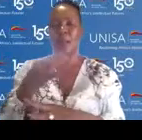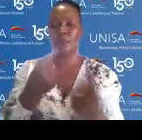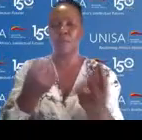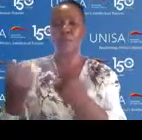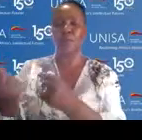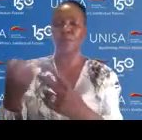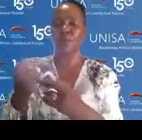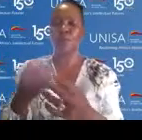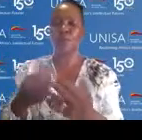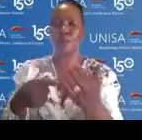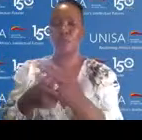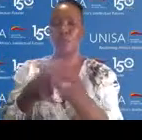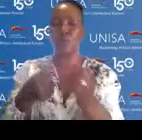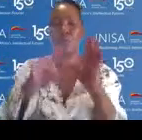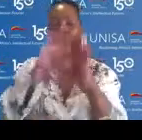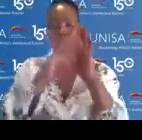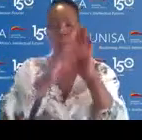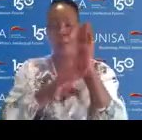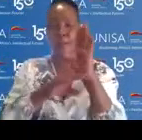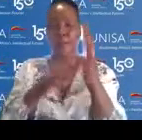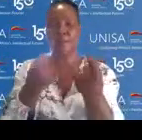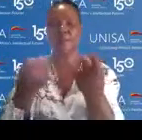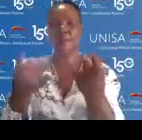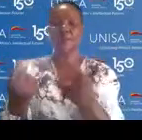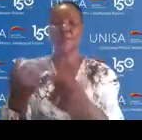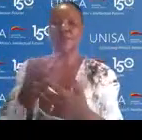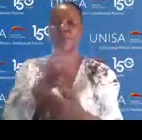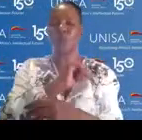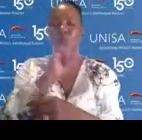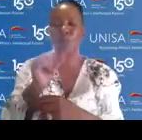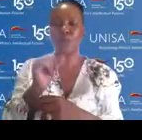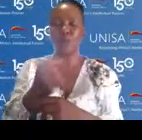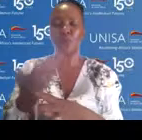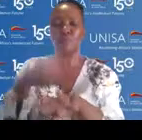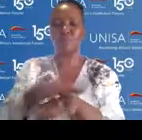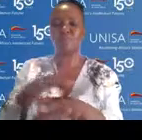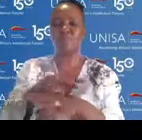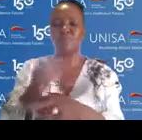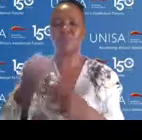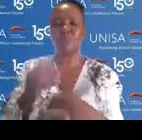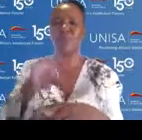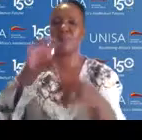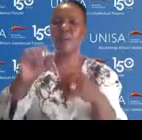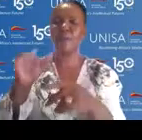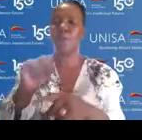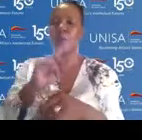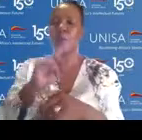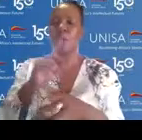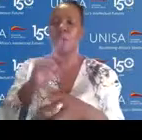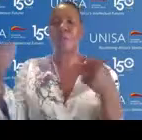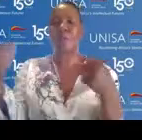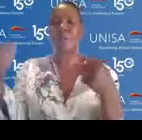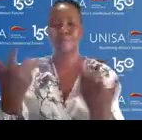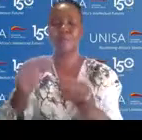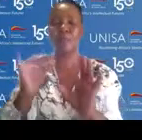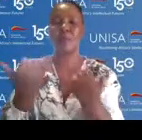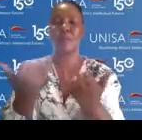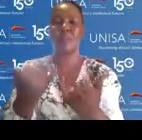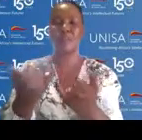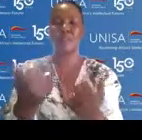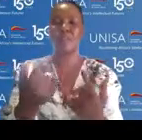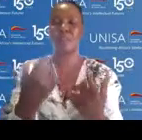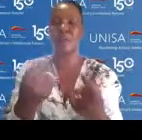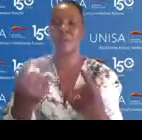Do a quick screen grab and then I don't have to browse my phone to try and find what did I miss. Okay, so now that I've done a screen grab,